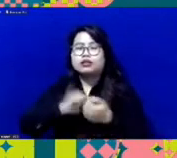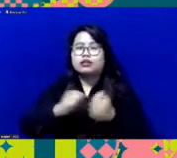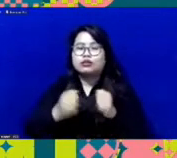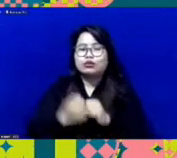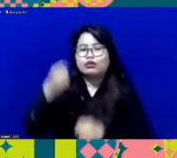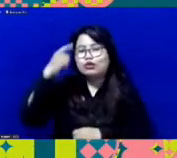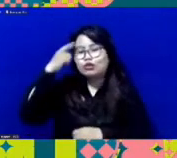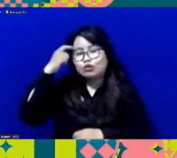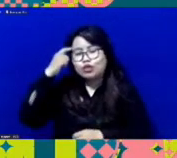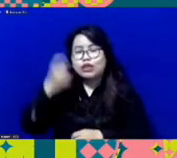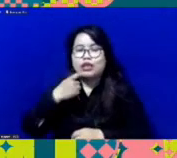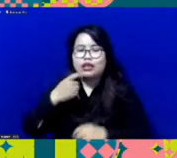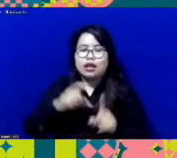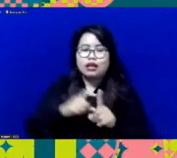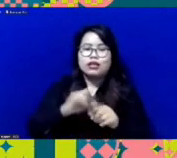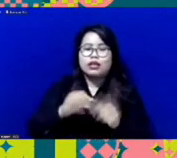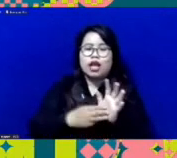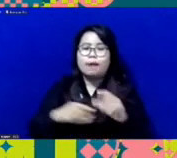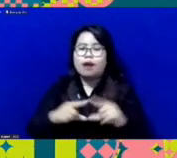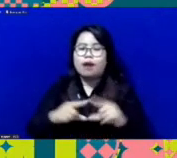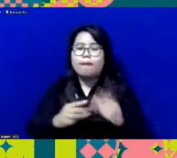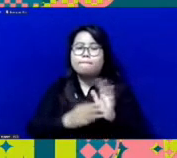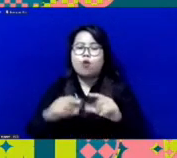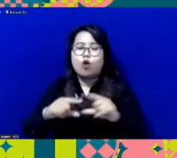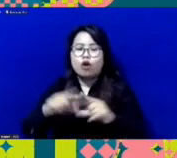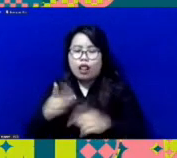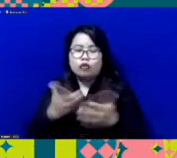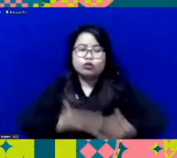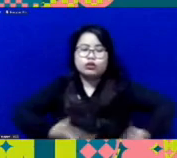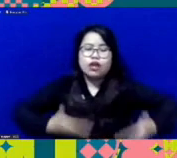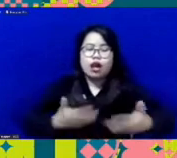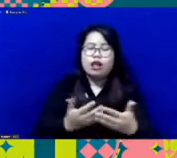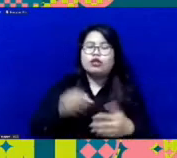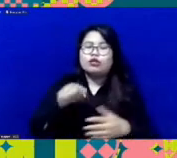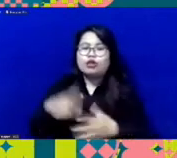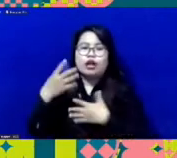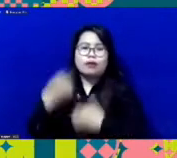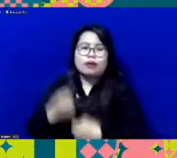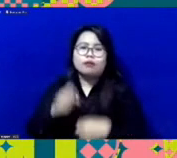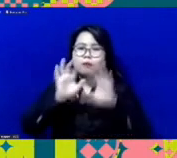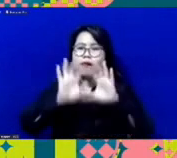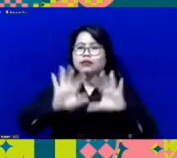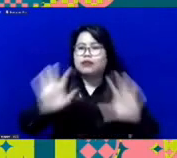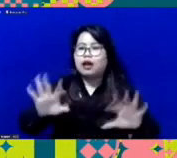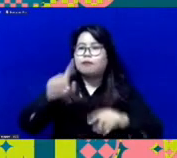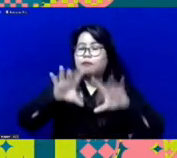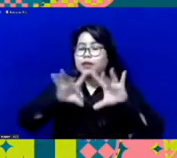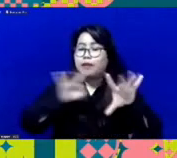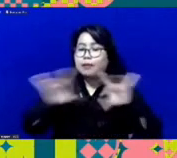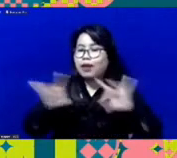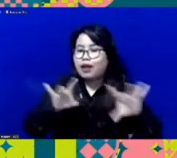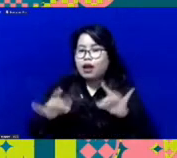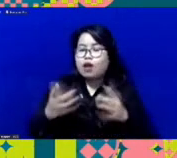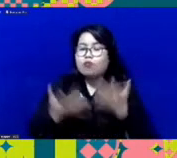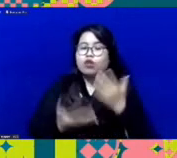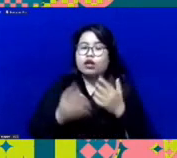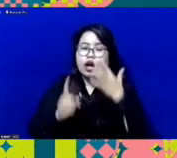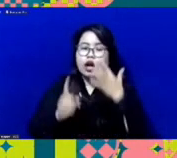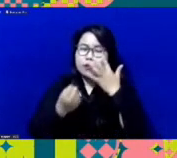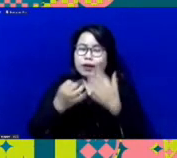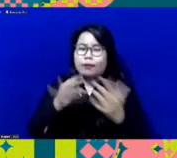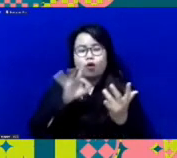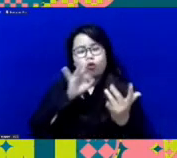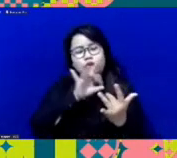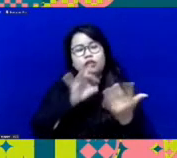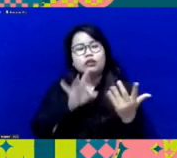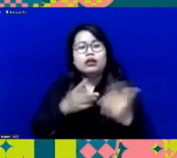with choices that have, you know, probably lesser of two evils, which one you choose, why you choose that, you know. But then unfortunately,